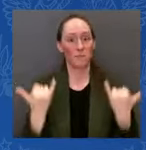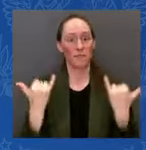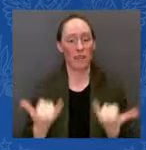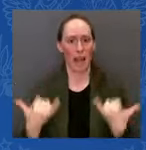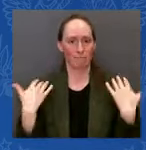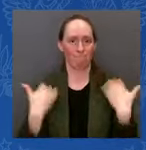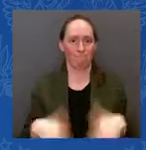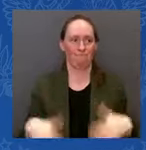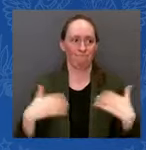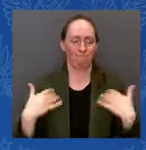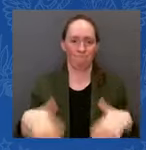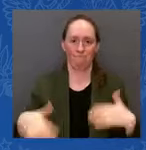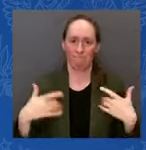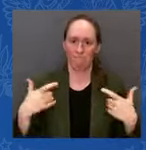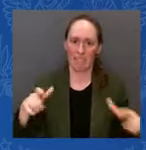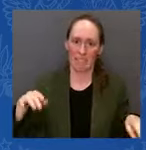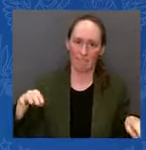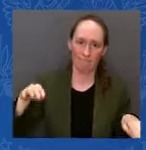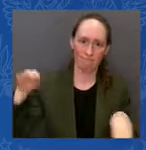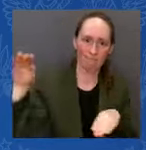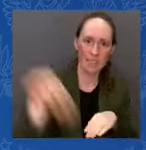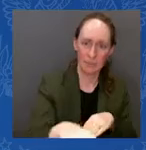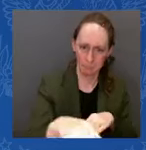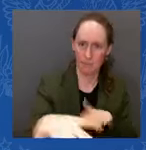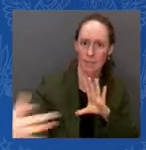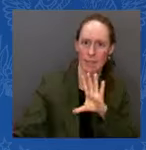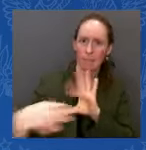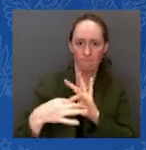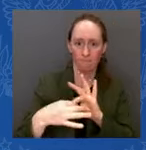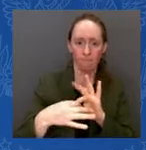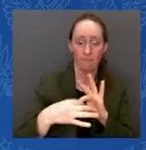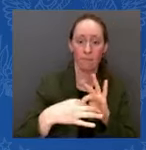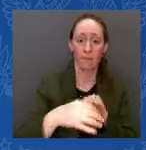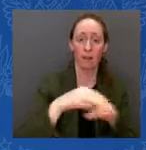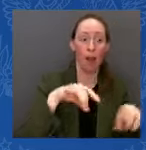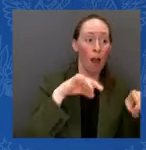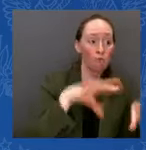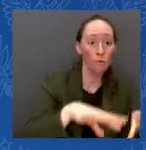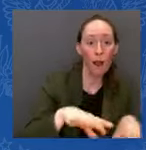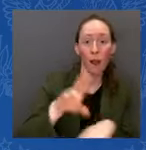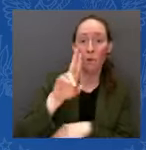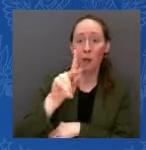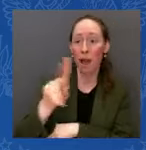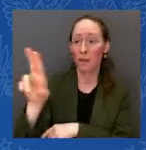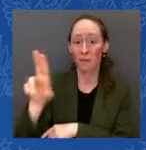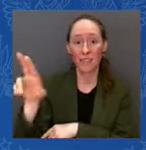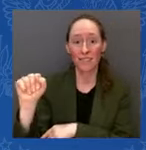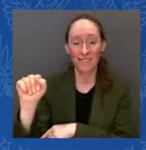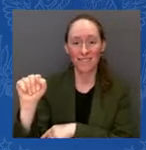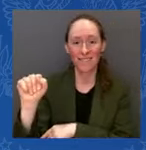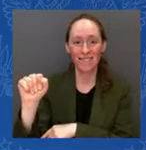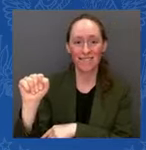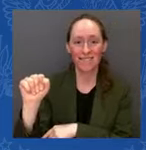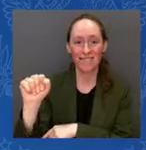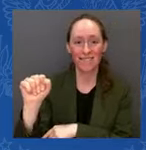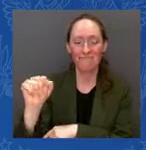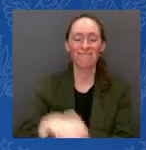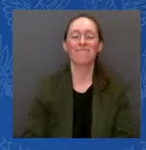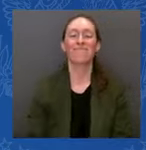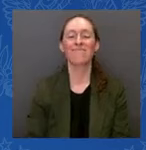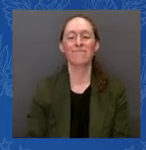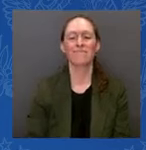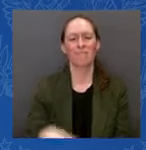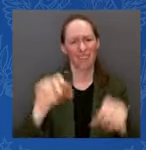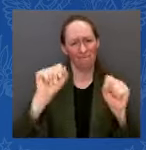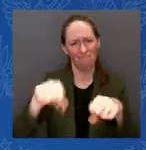United Kingdom begins. A friendship built on our shared values, our commitment to democracy, and our common